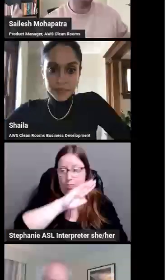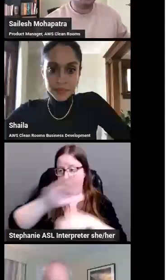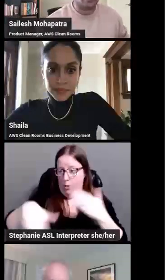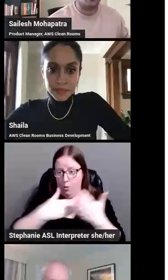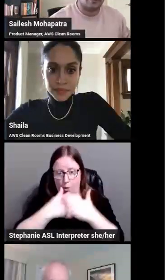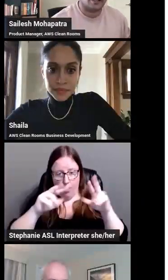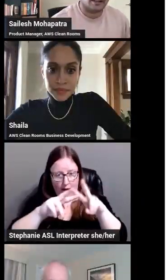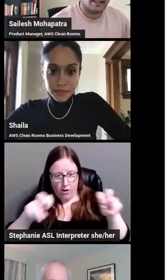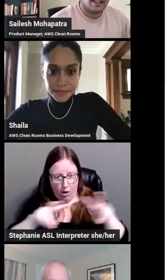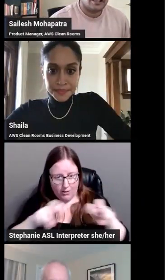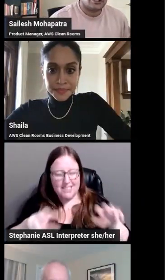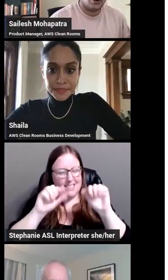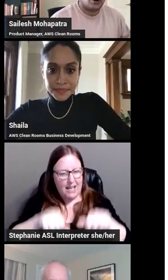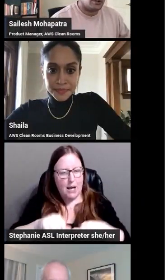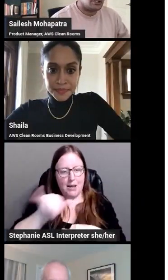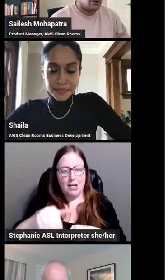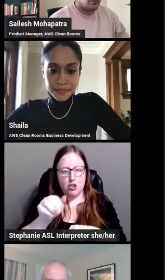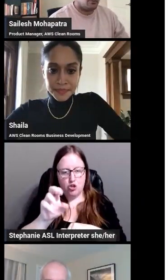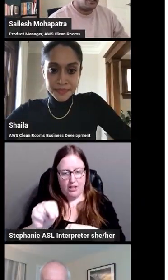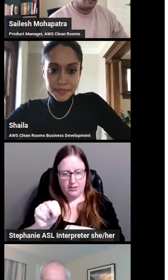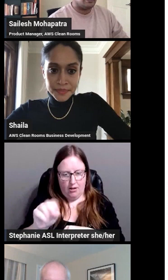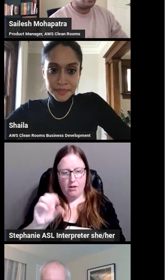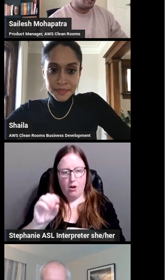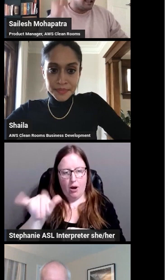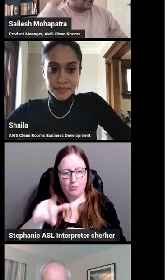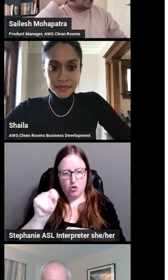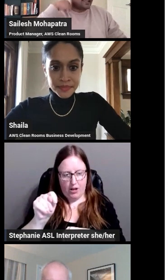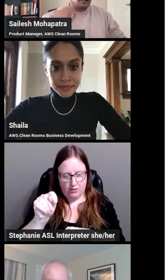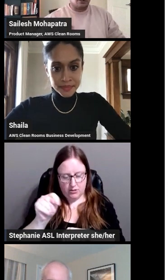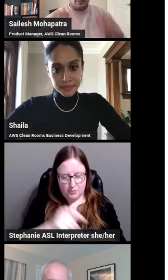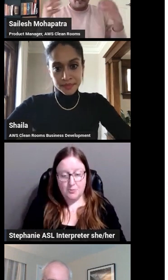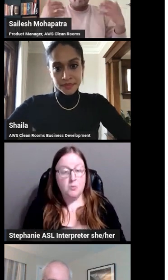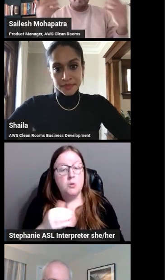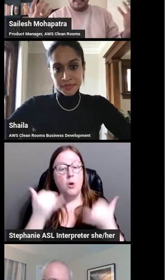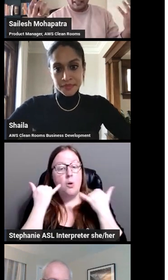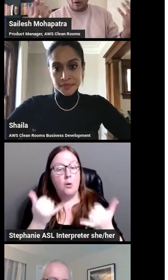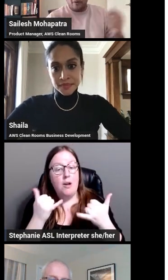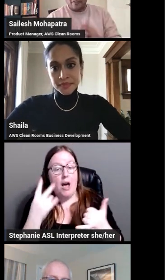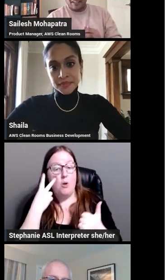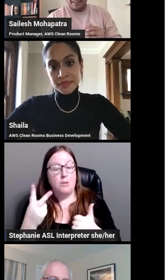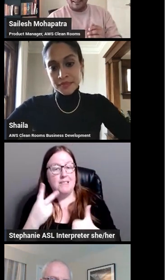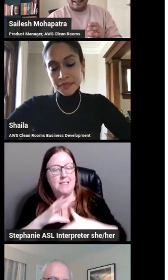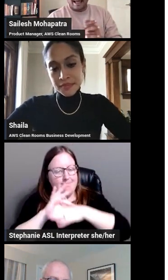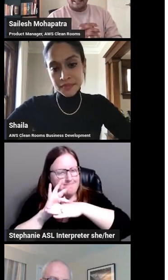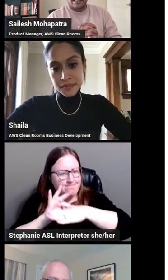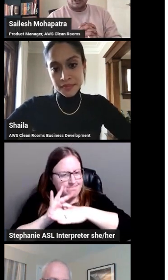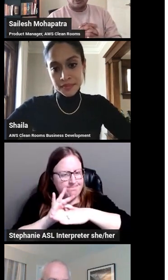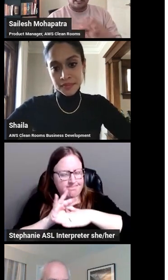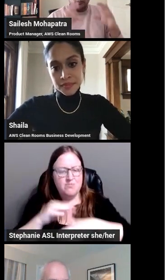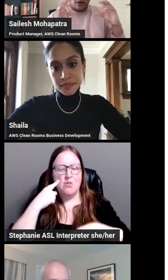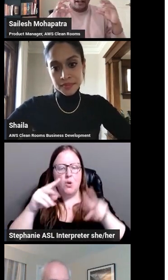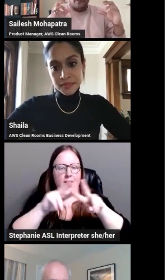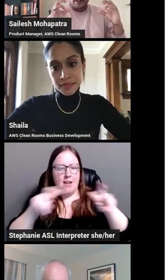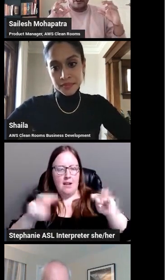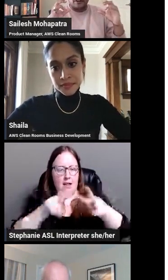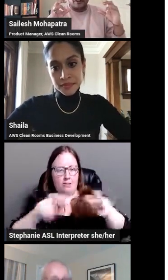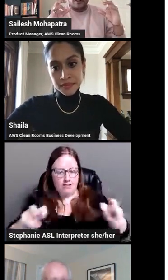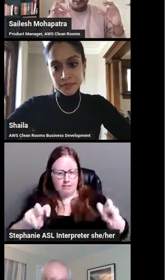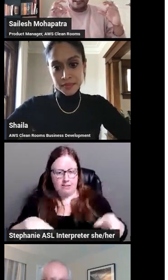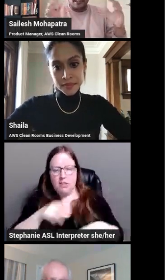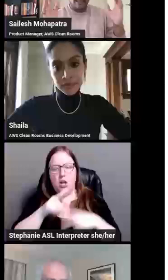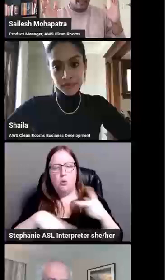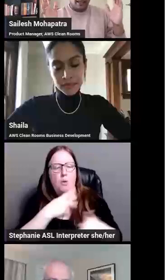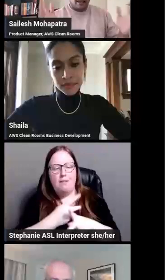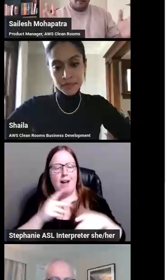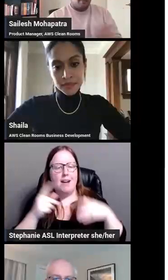rule as a JSON object. So with this, let's get into some of the meat of the analysis rules and what kind of controls